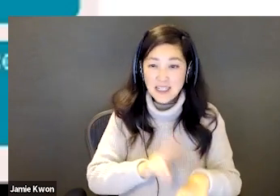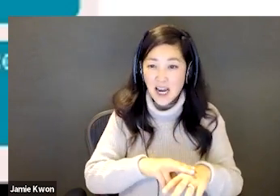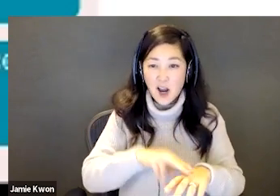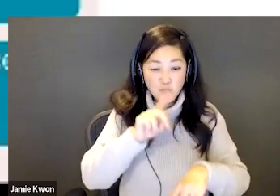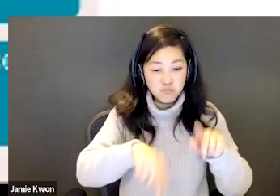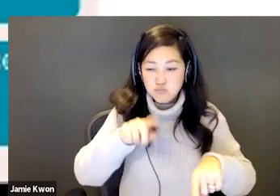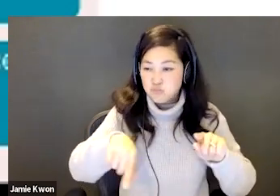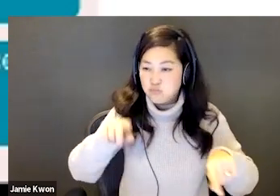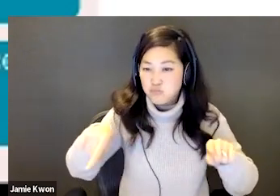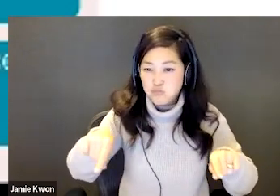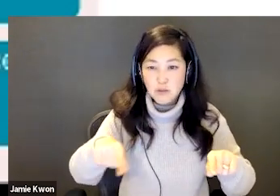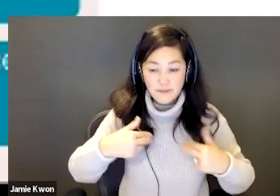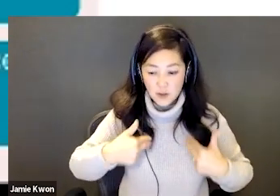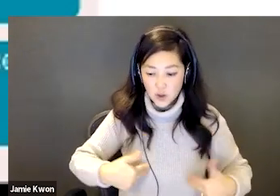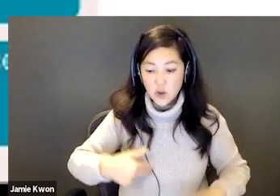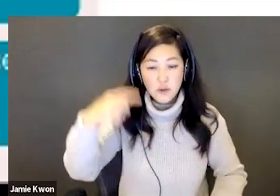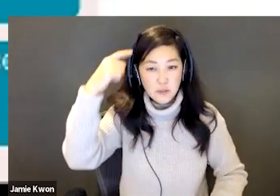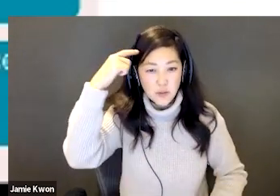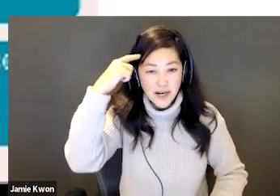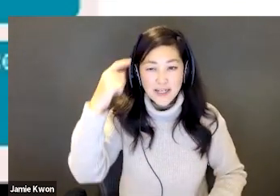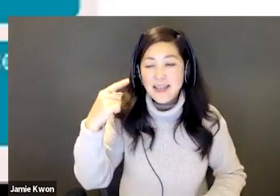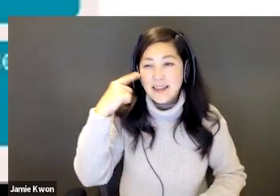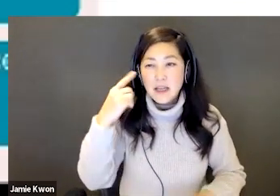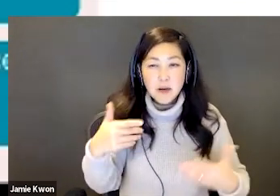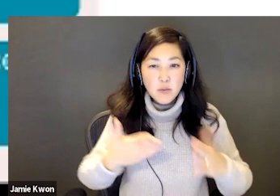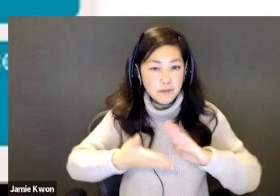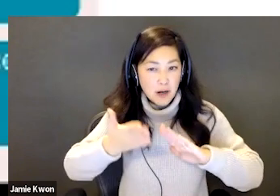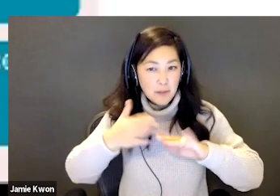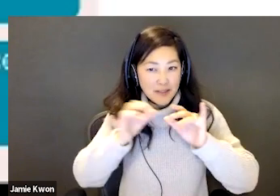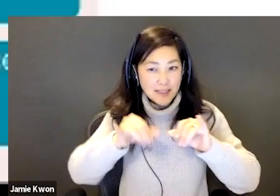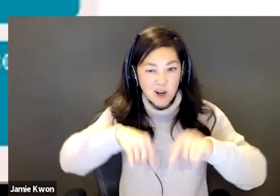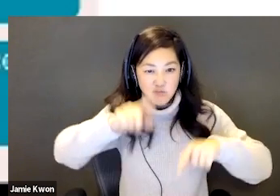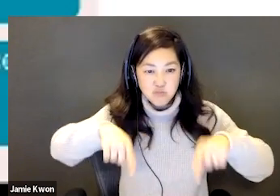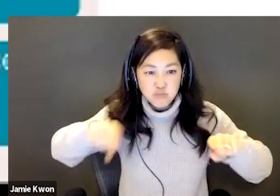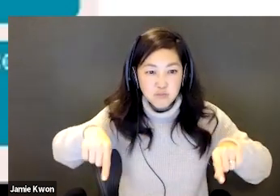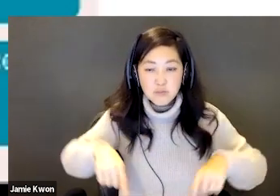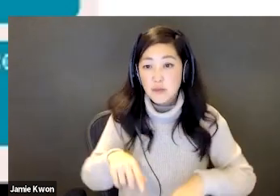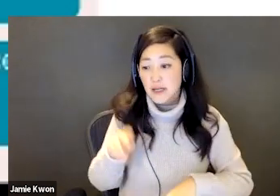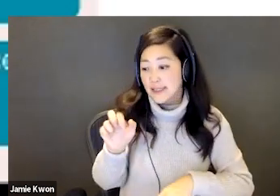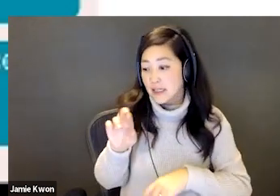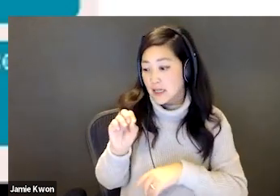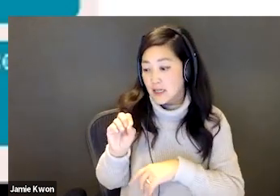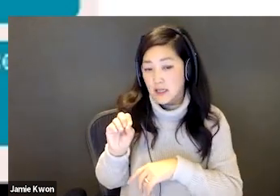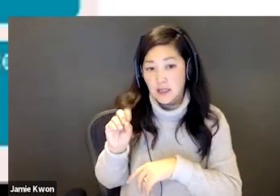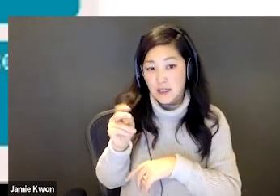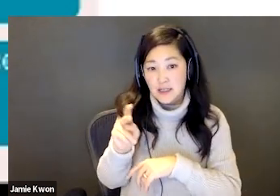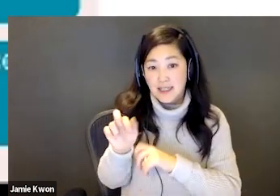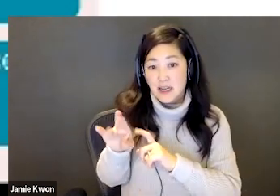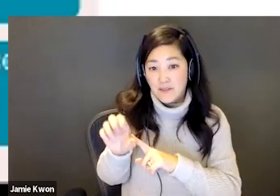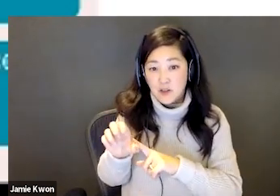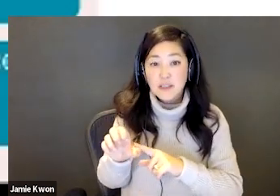different wiring or operating system. Neurodiverse is a group of people with differently wired brains,